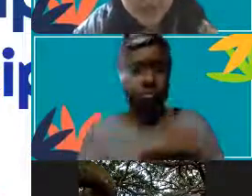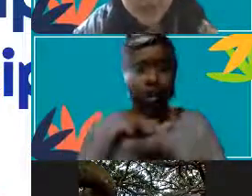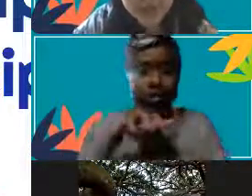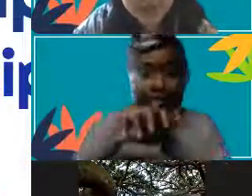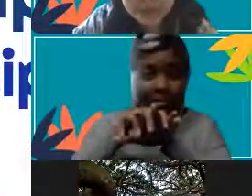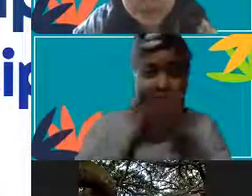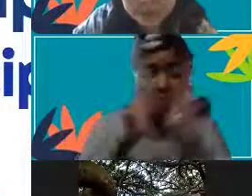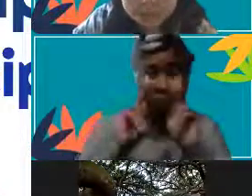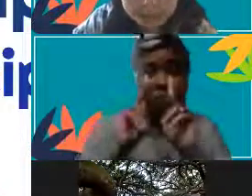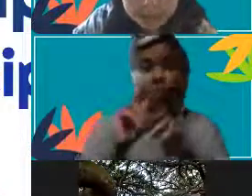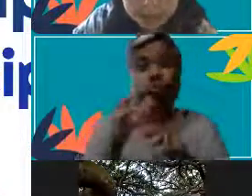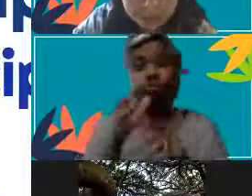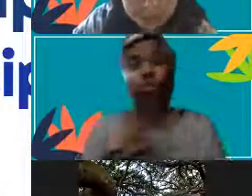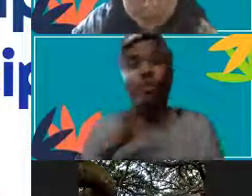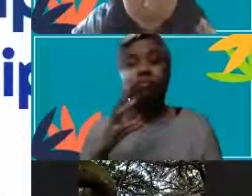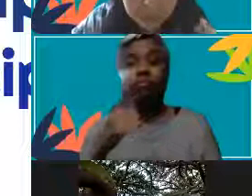gender non-conforming people.